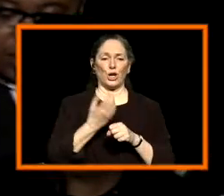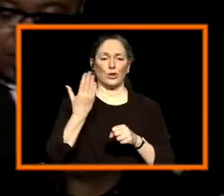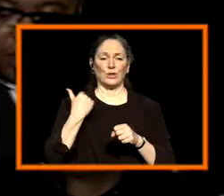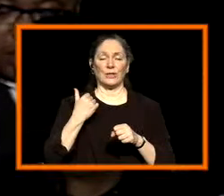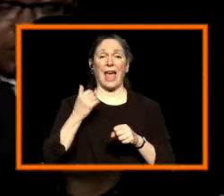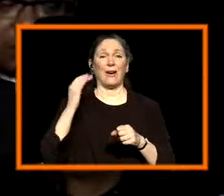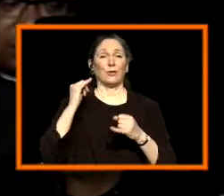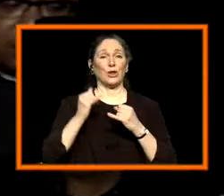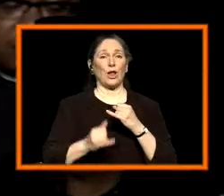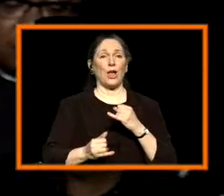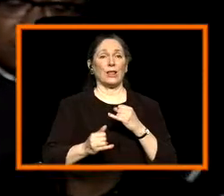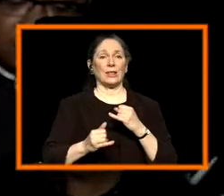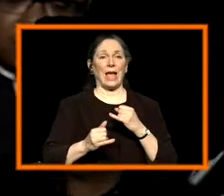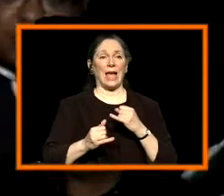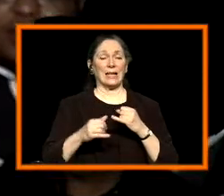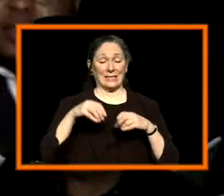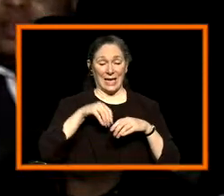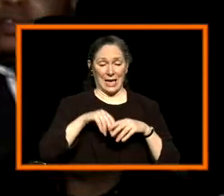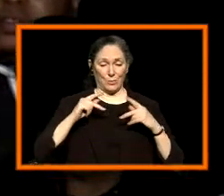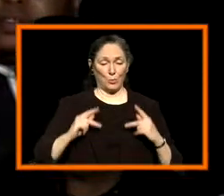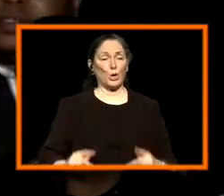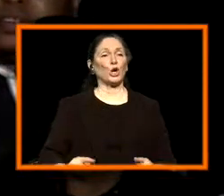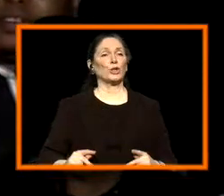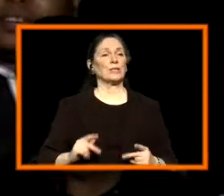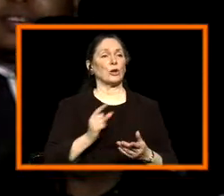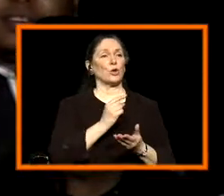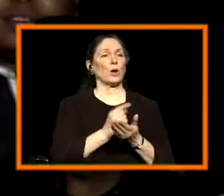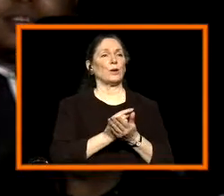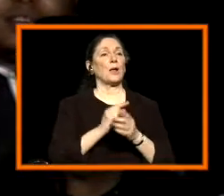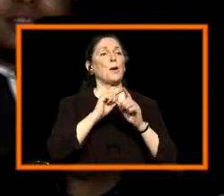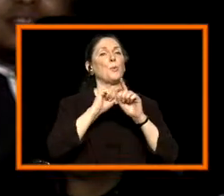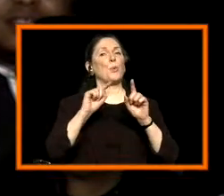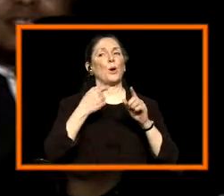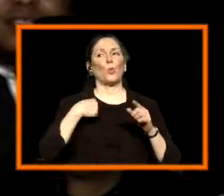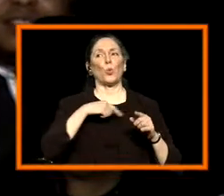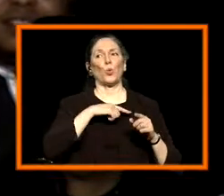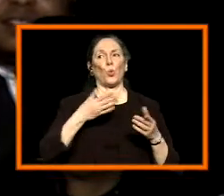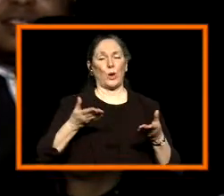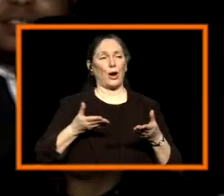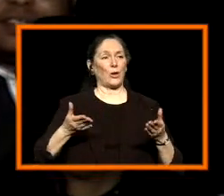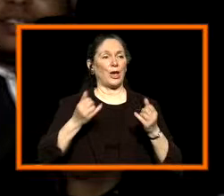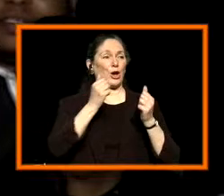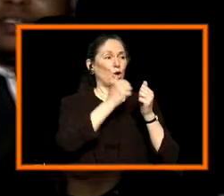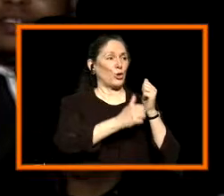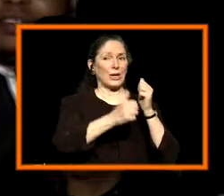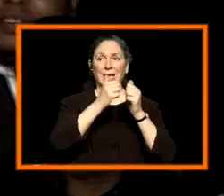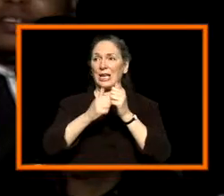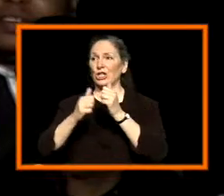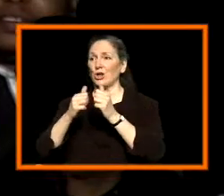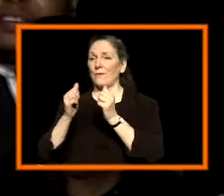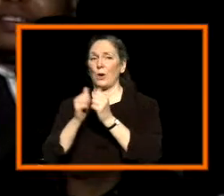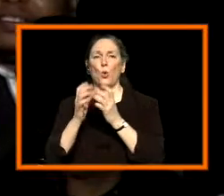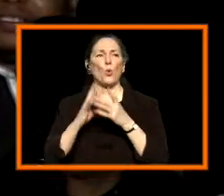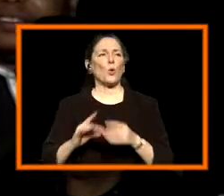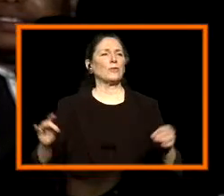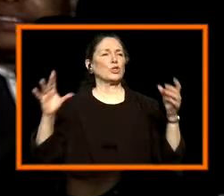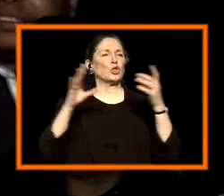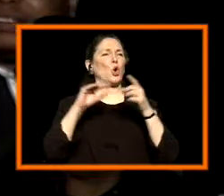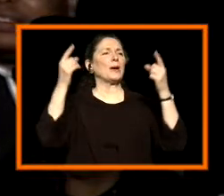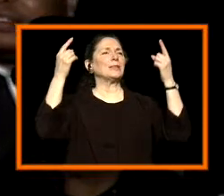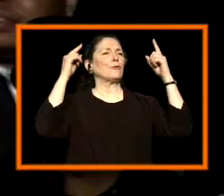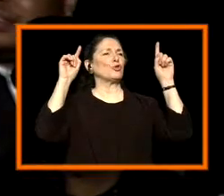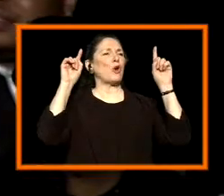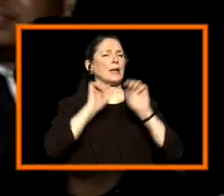last in-service commencement. Yet we are here, each of us with some stories of triumphs